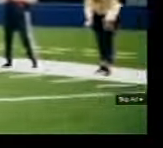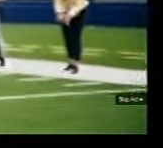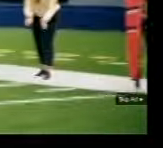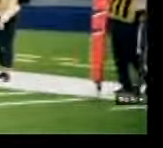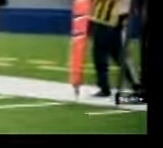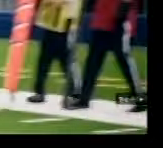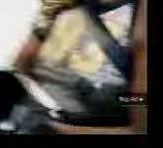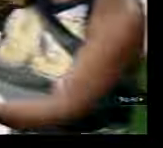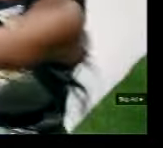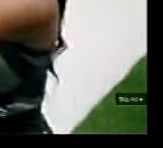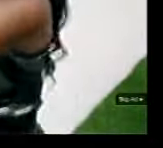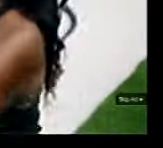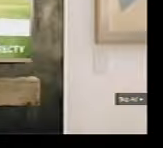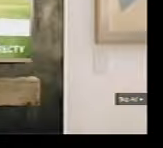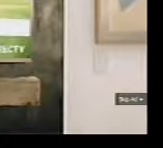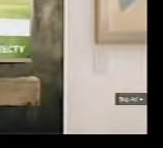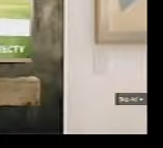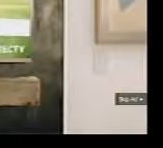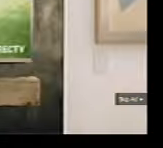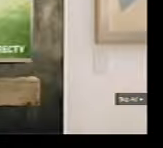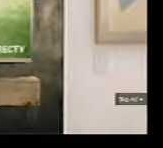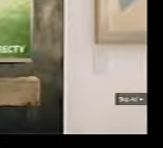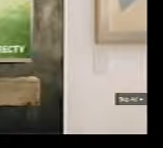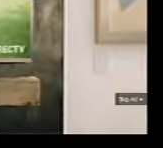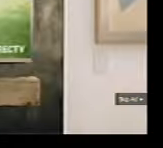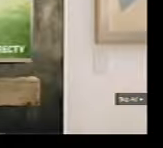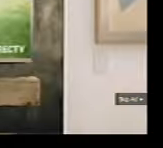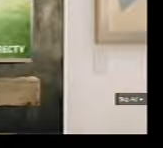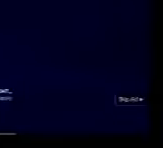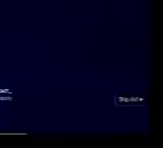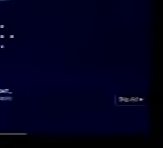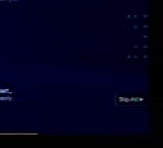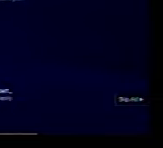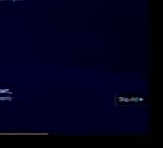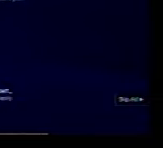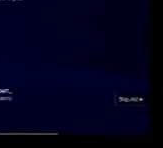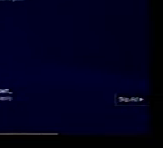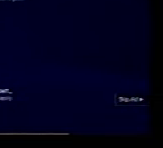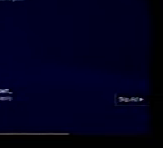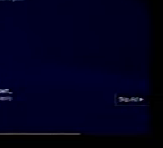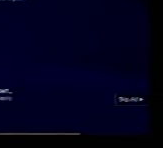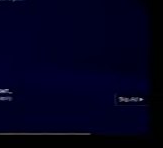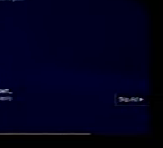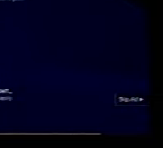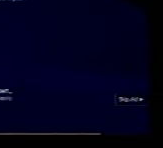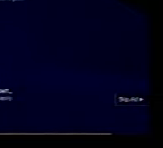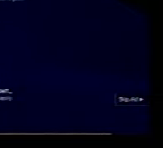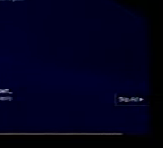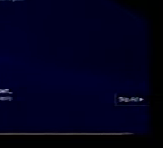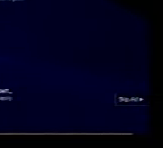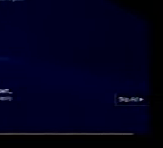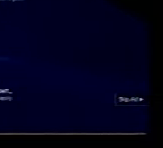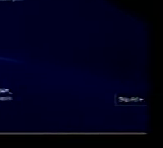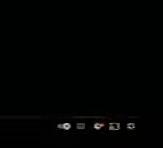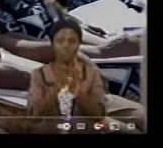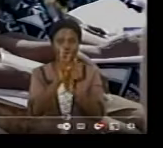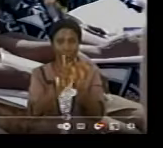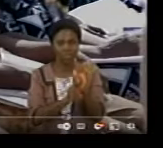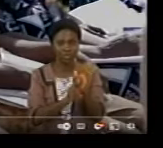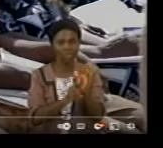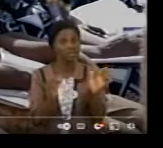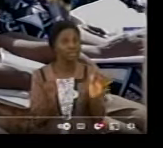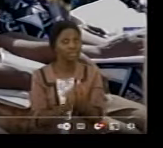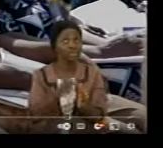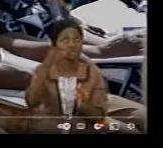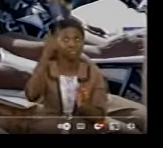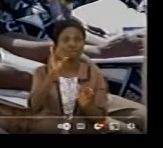wanted to talk! Go. Get your TV together. Call 1-800-DIRECTV to save up to $120.